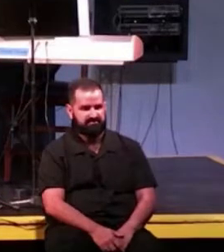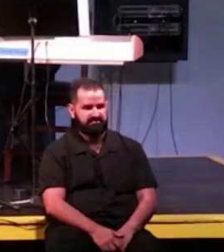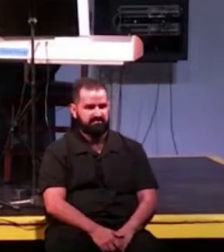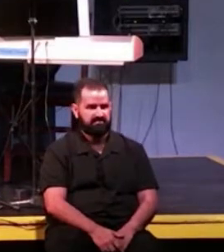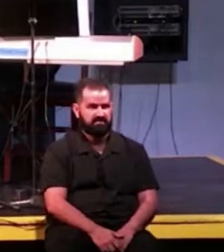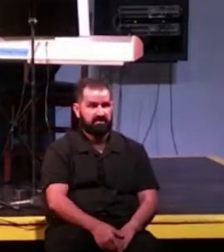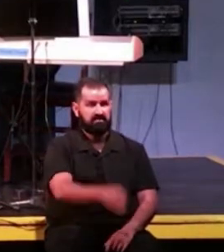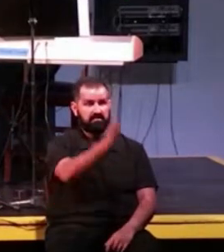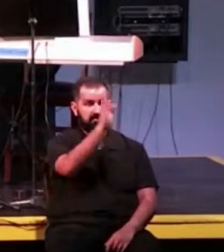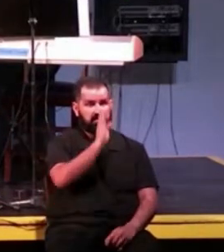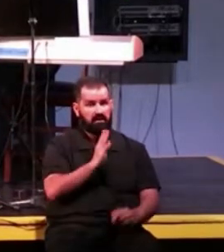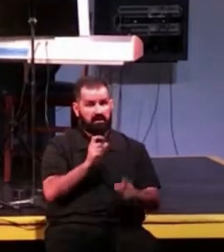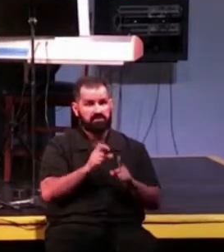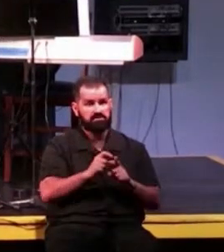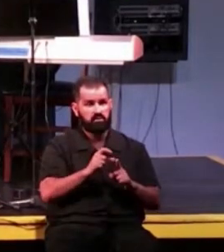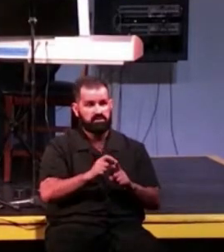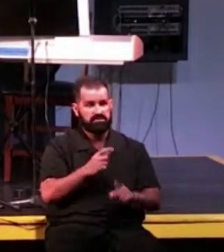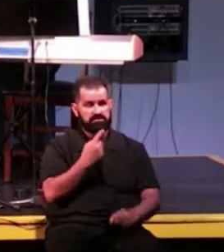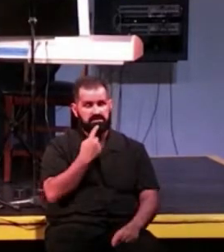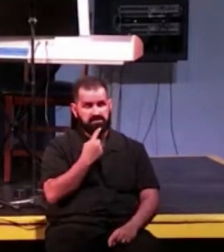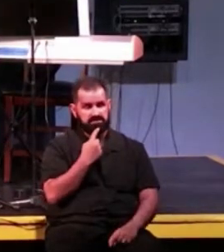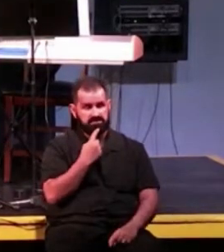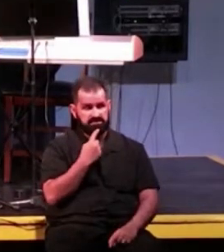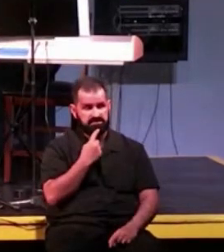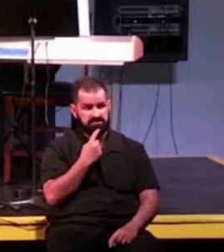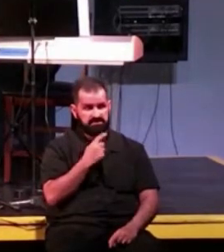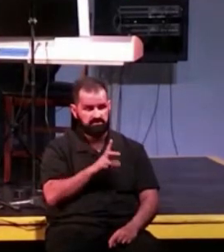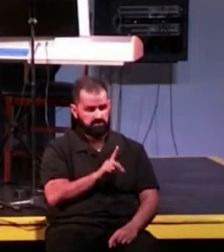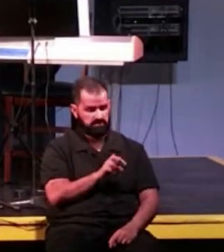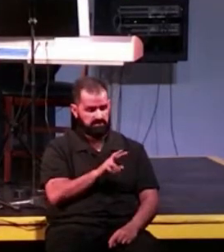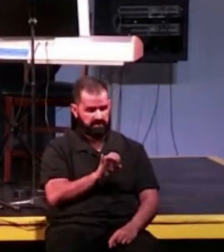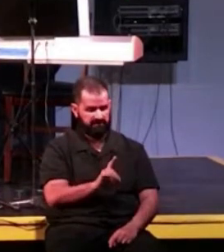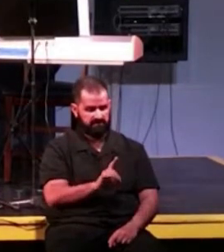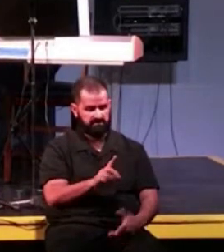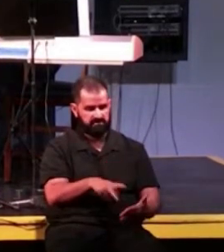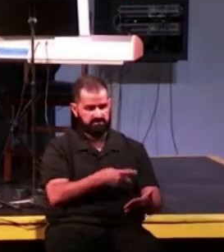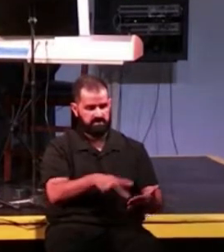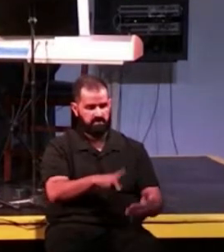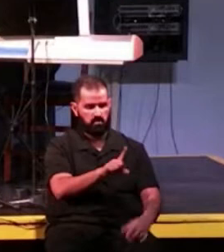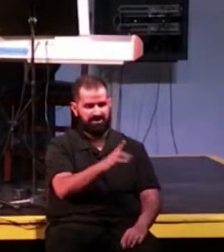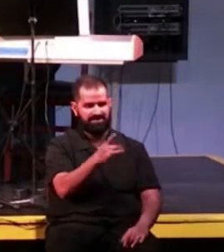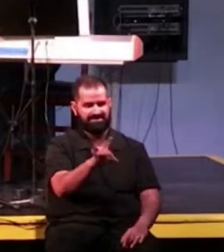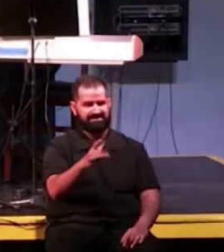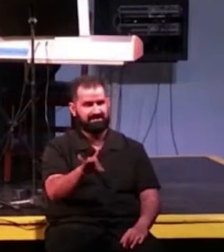The Bible says, through the words of David, Psalm 118, 24.